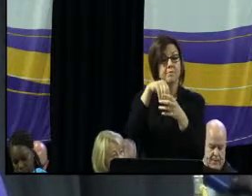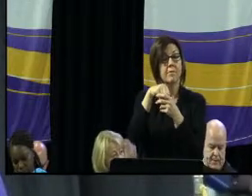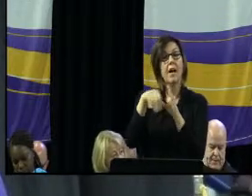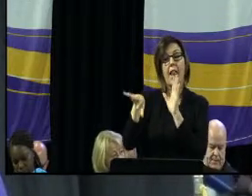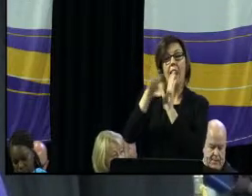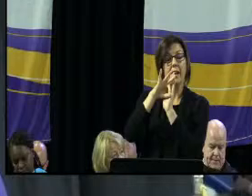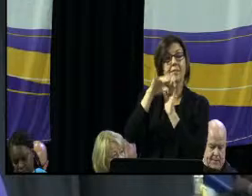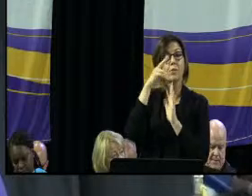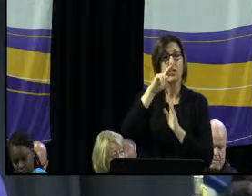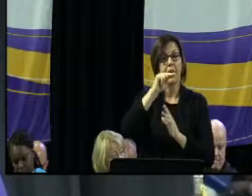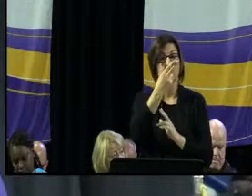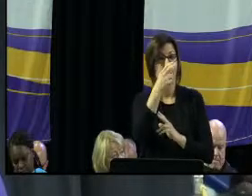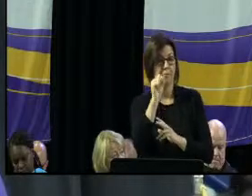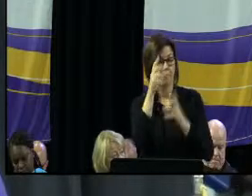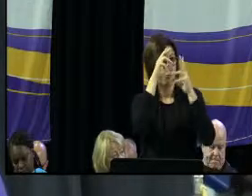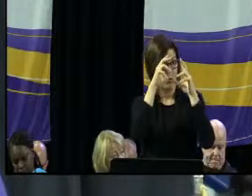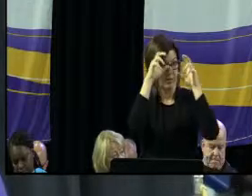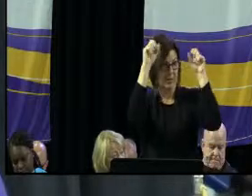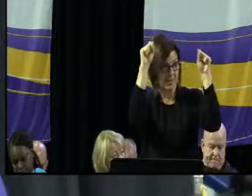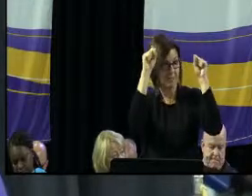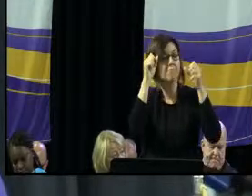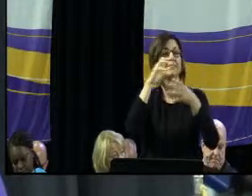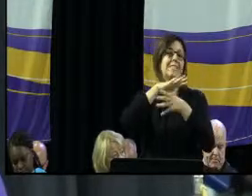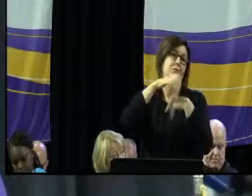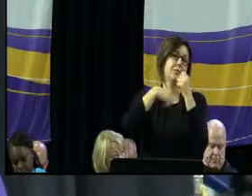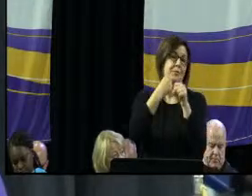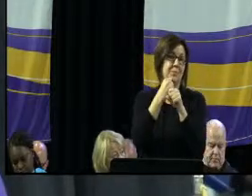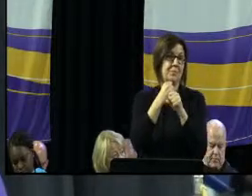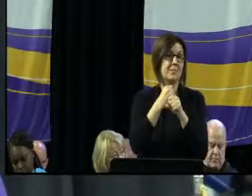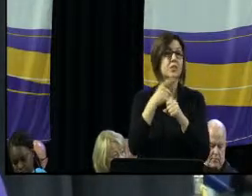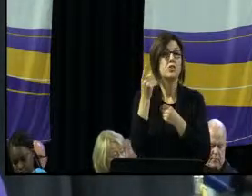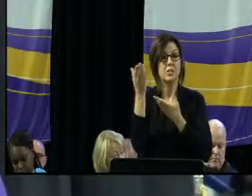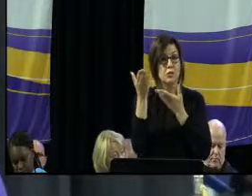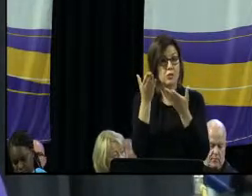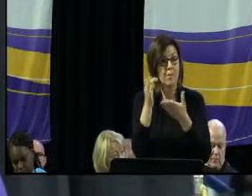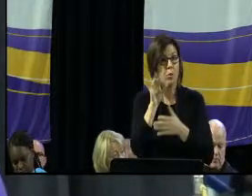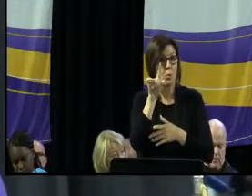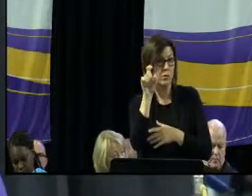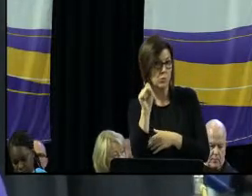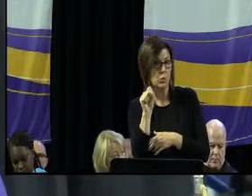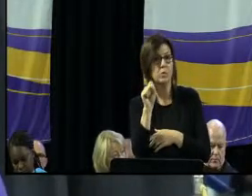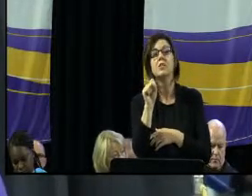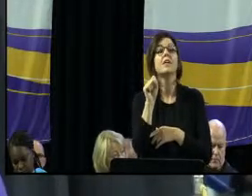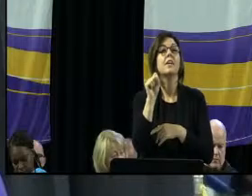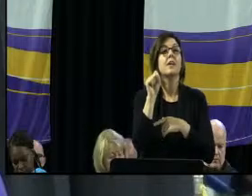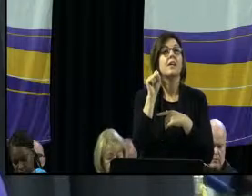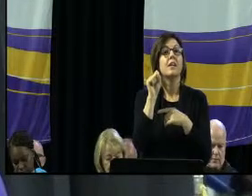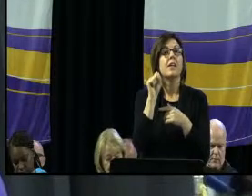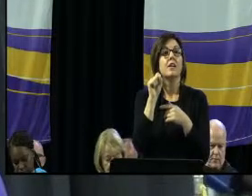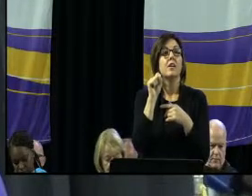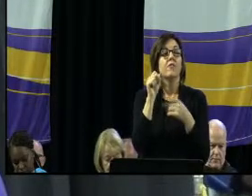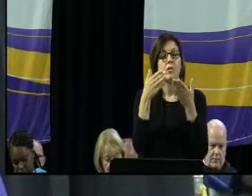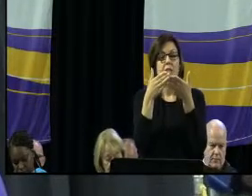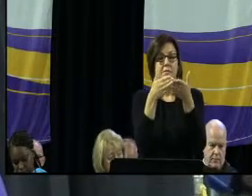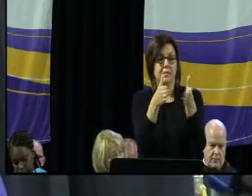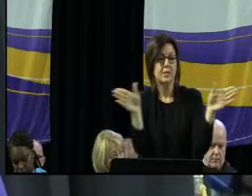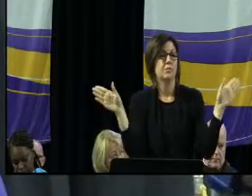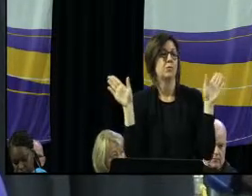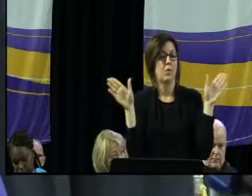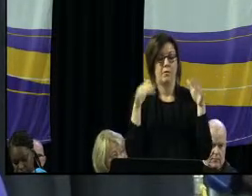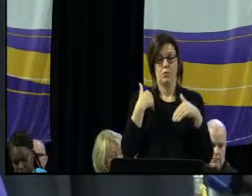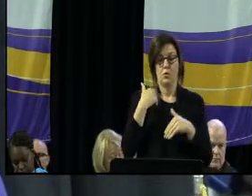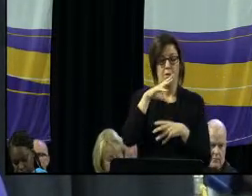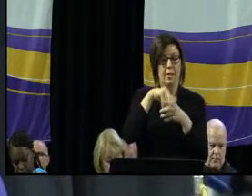the National Honor Society her senior year. She served Florence One Schools as a veteran leader of a district-wide youth and government